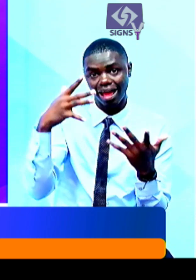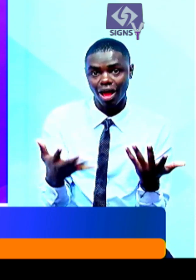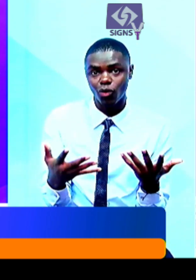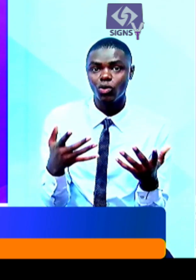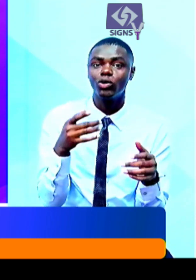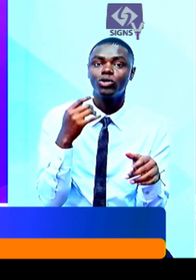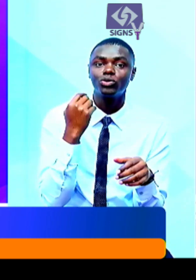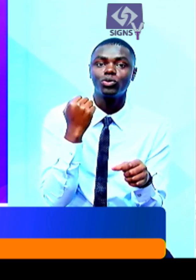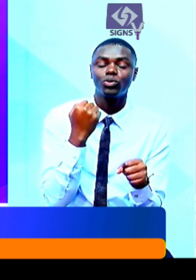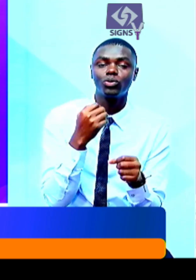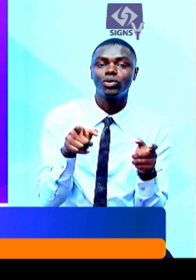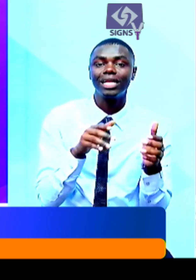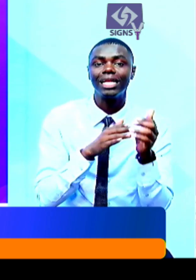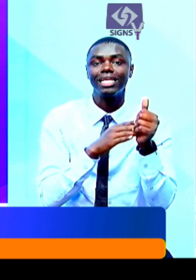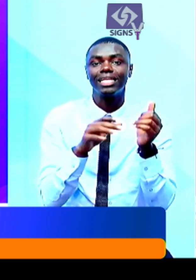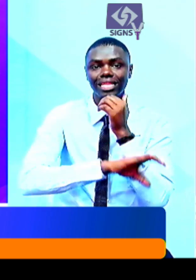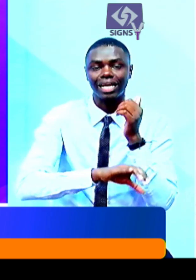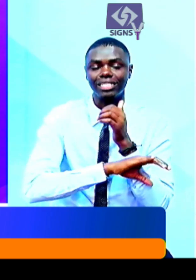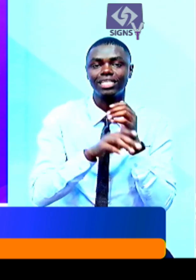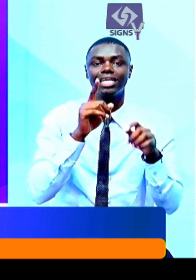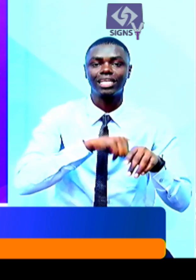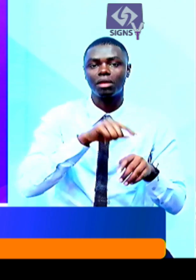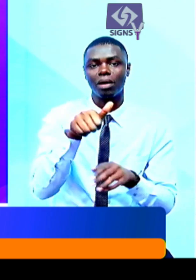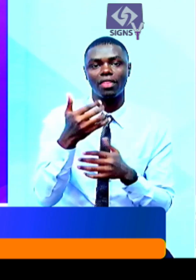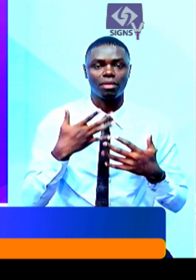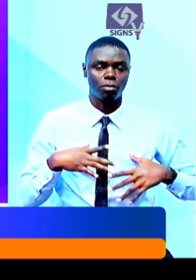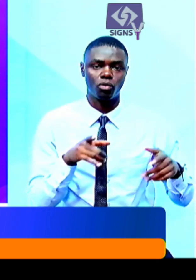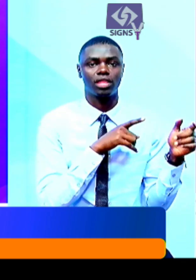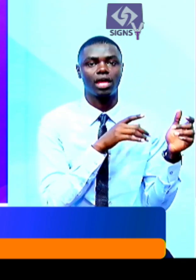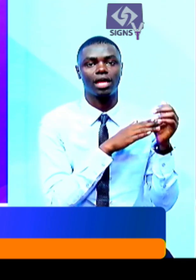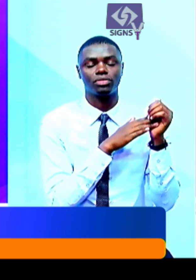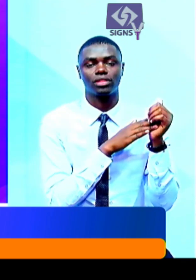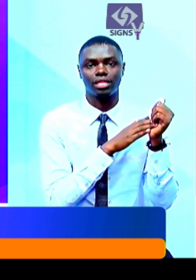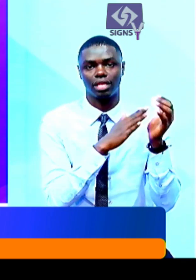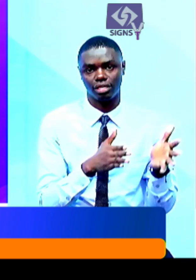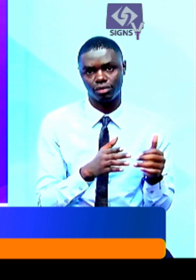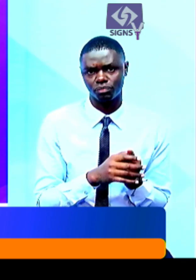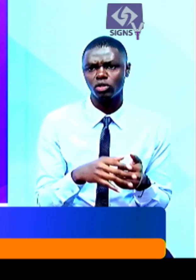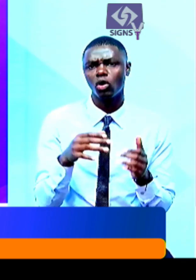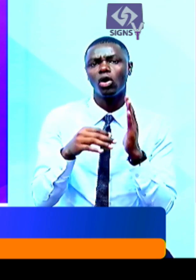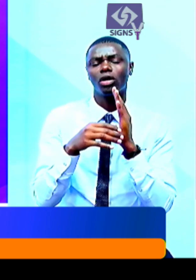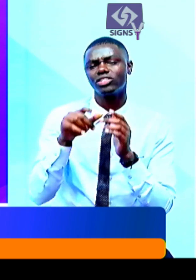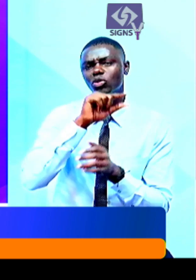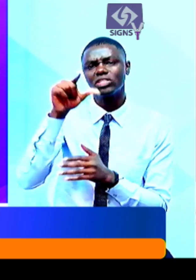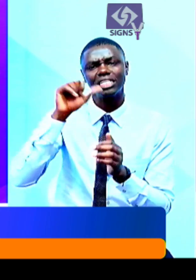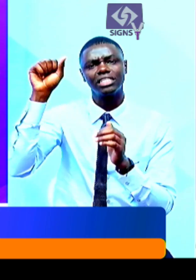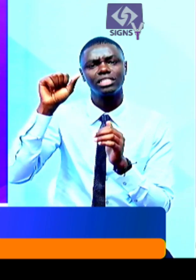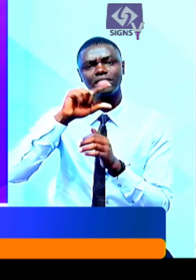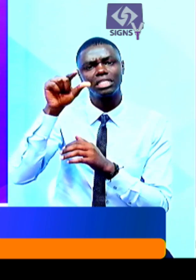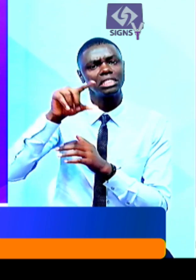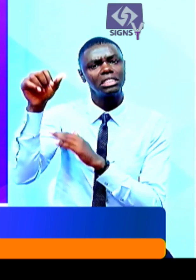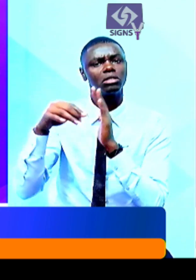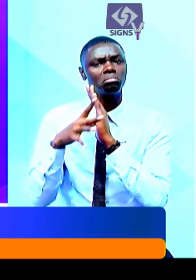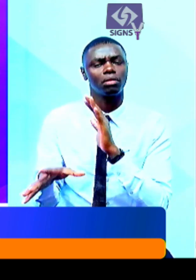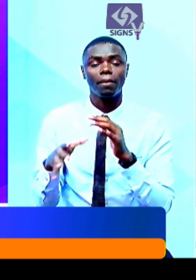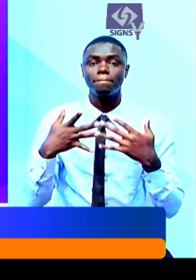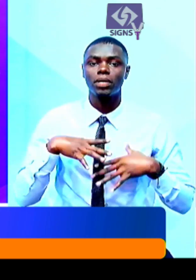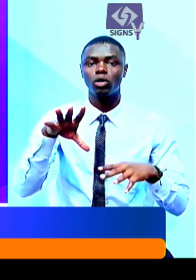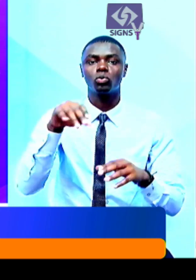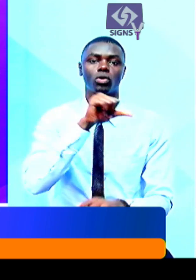run the country when now other people are in charge. So basically, the Gen Zs were not betrayed, I said. People took advantage